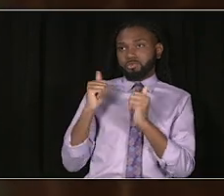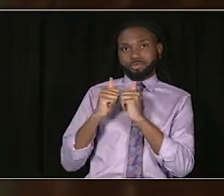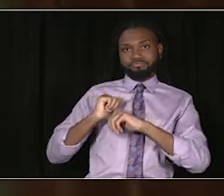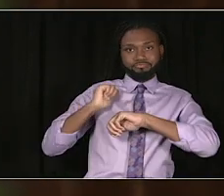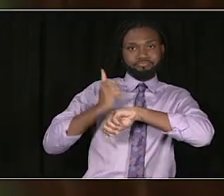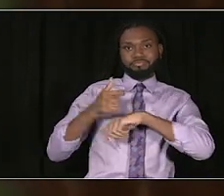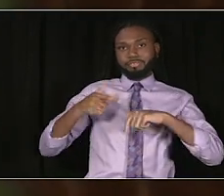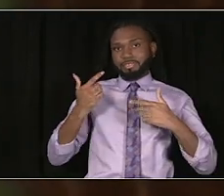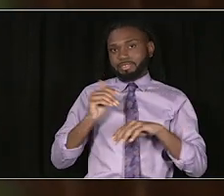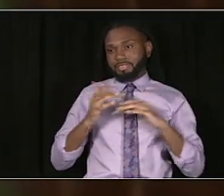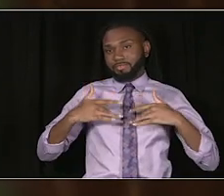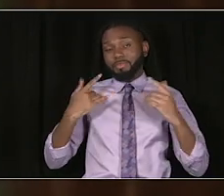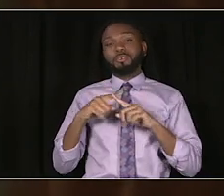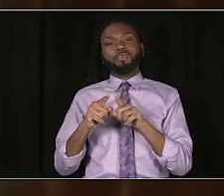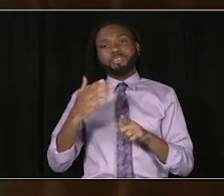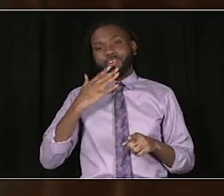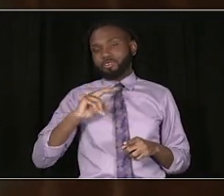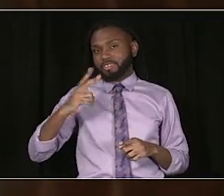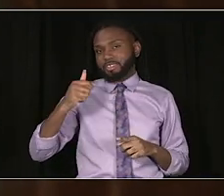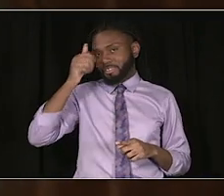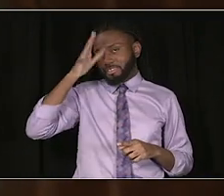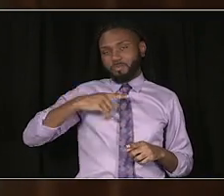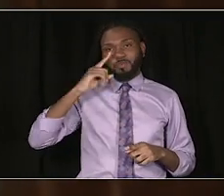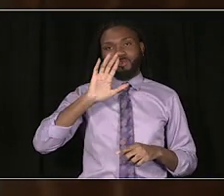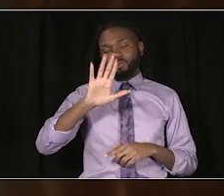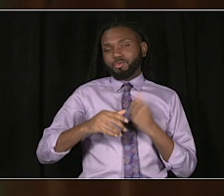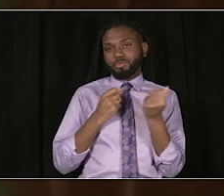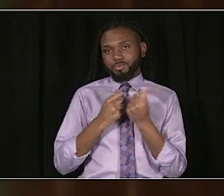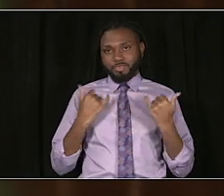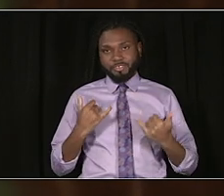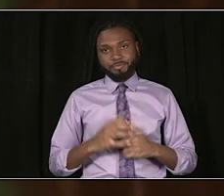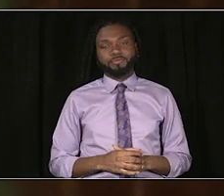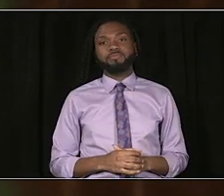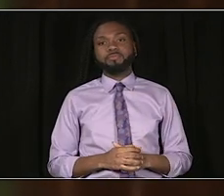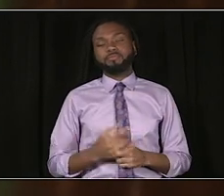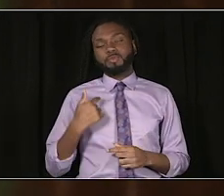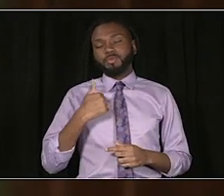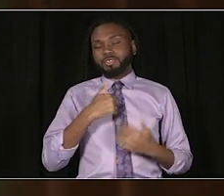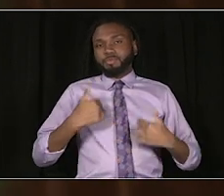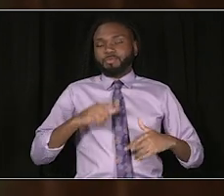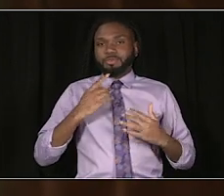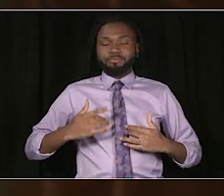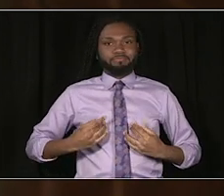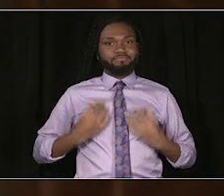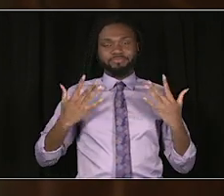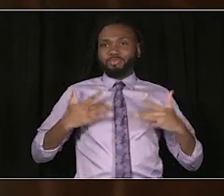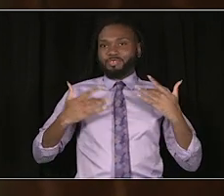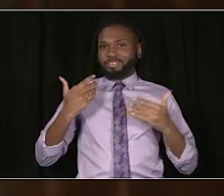together. And thank you to the second gentleman for your support today. We were so thrilled to have